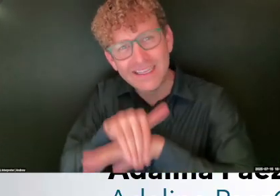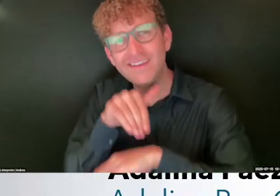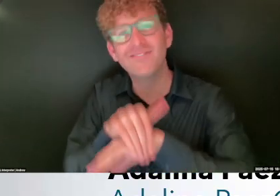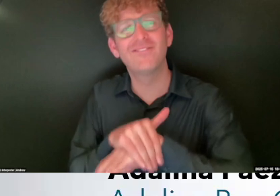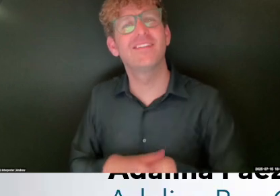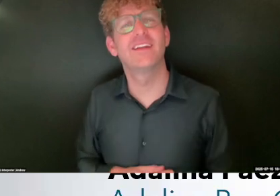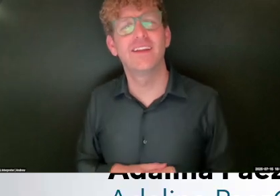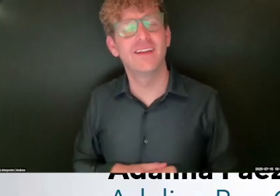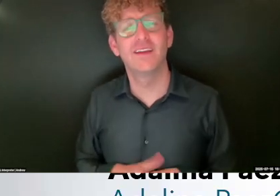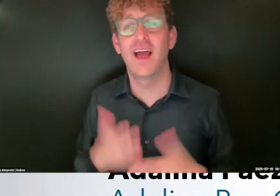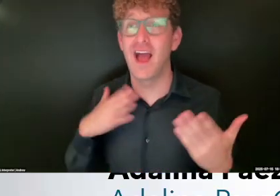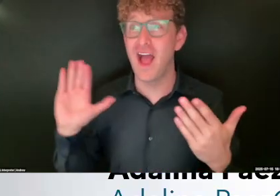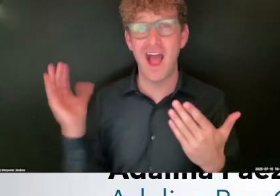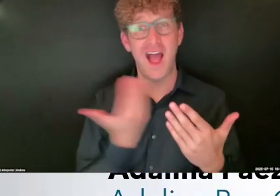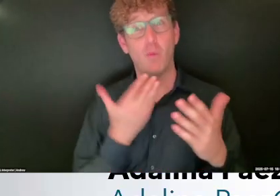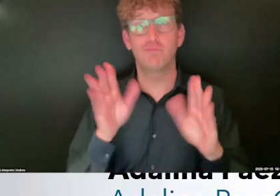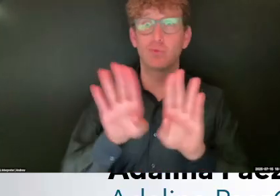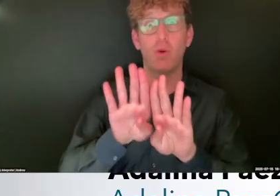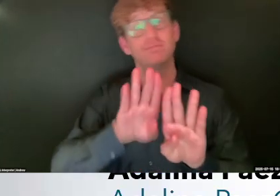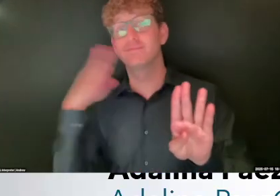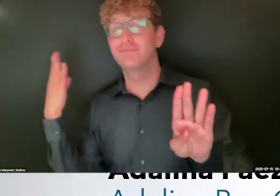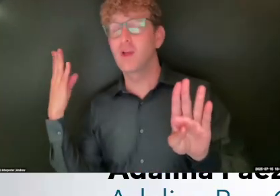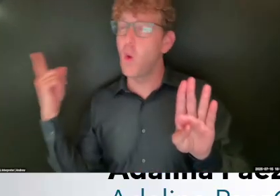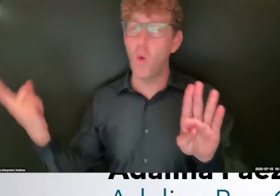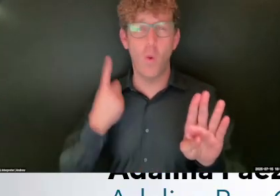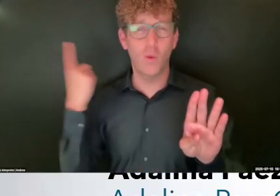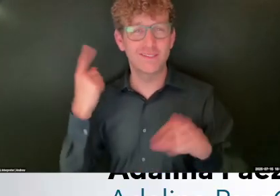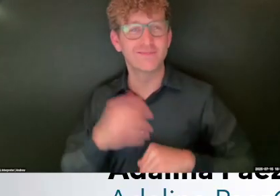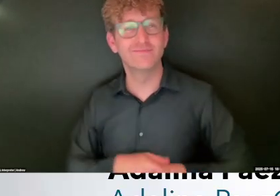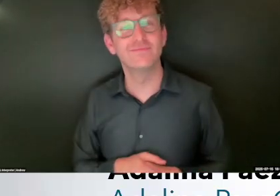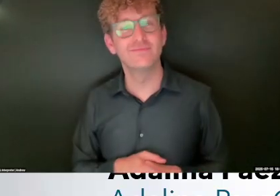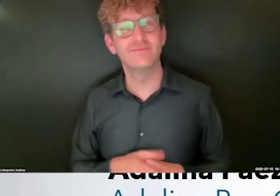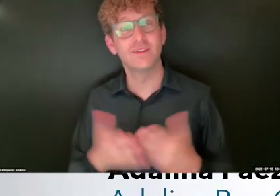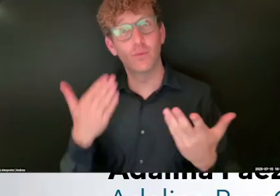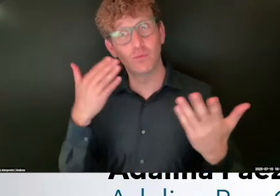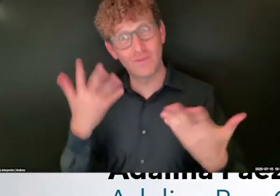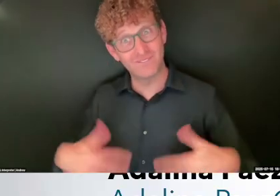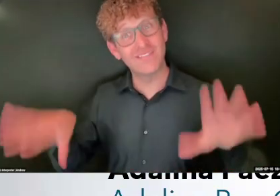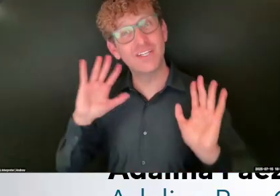door is always open. So with that, we will end. Have a good evening.